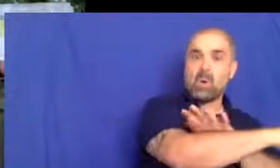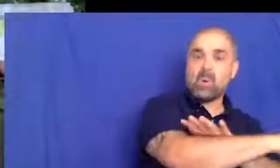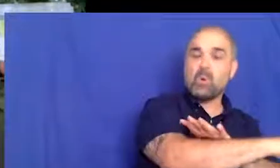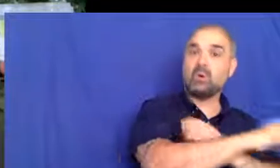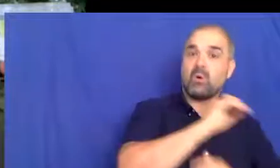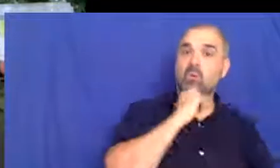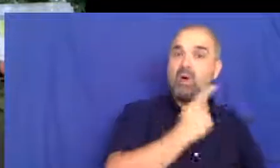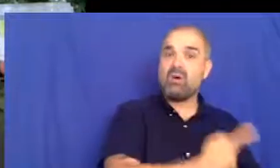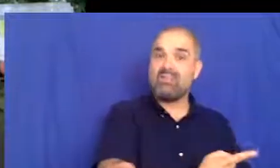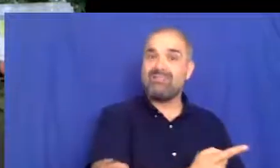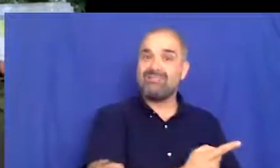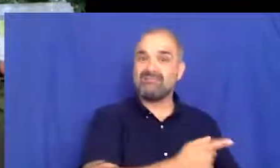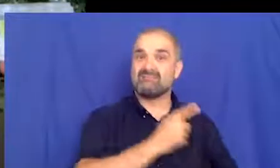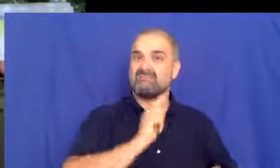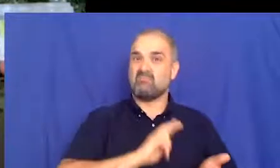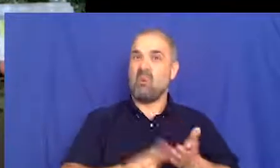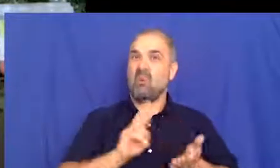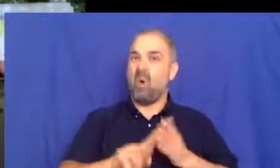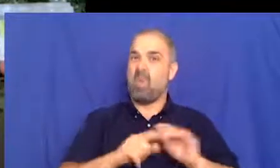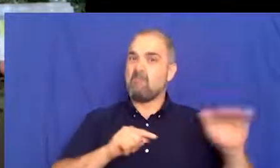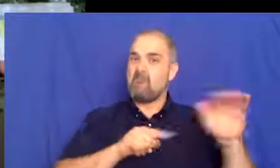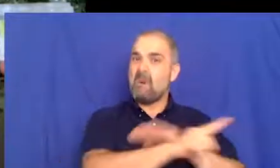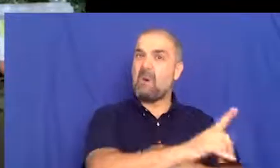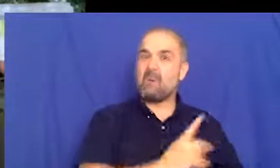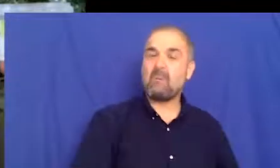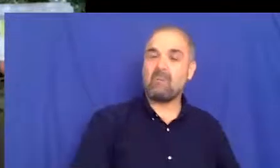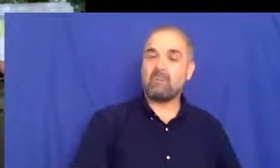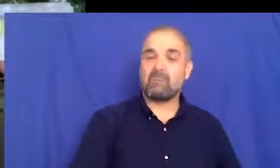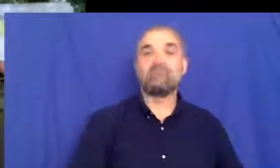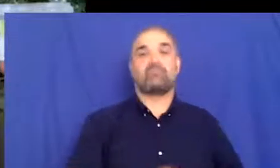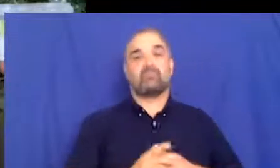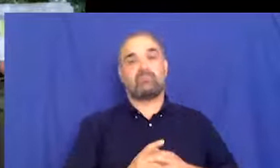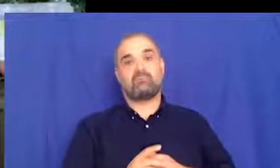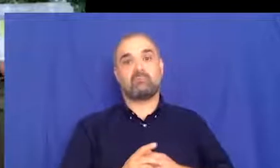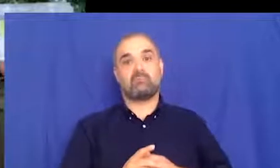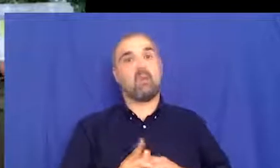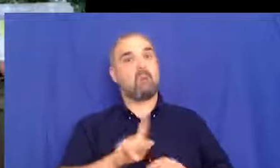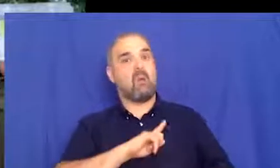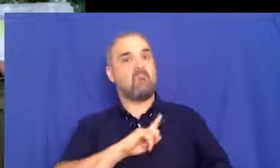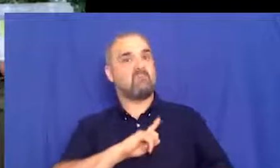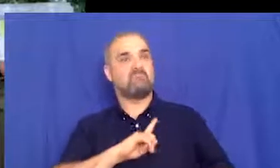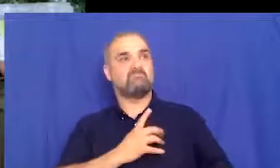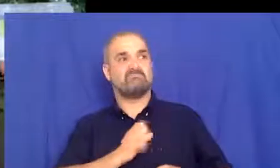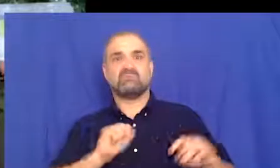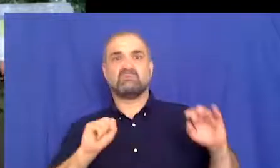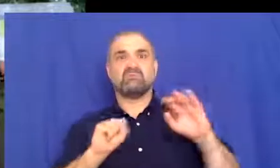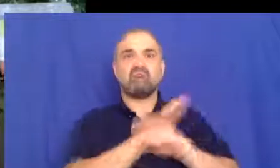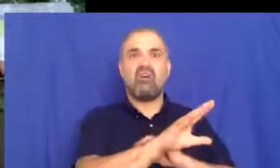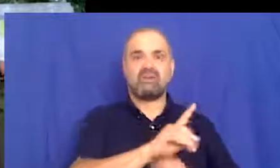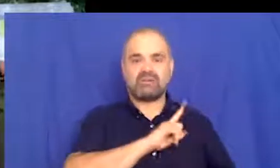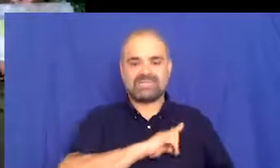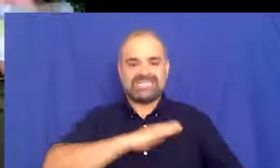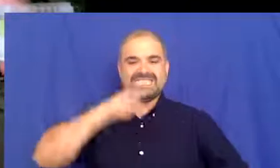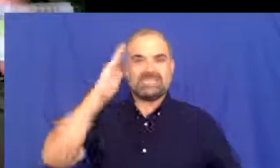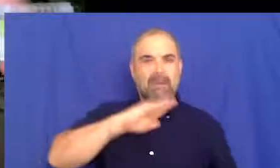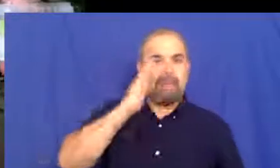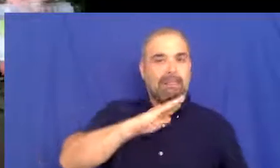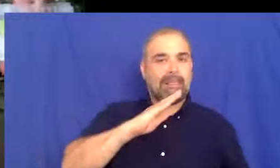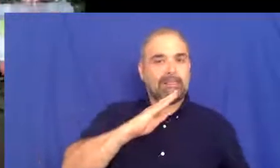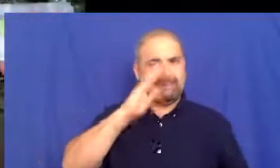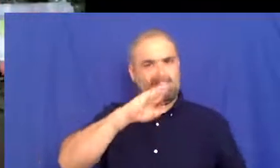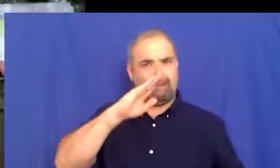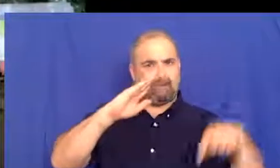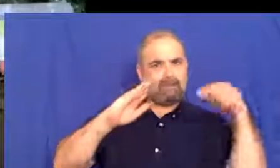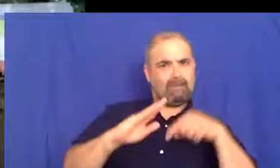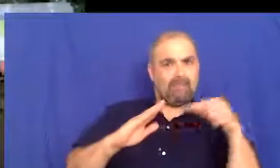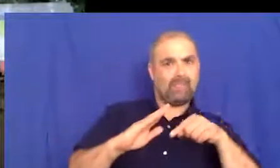you've had your warning, go. And the animal normally takes a message from that. The other part of this spray then is that smell. That smell